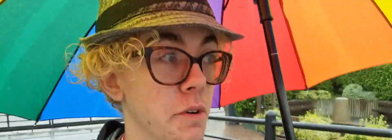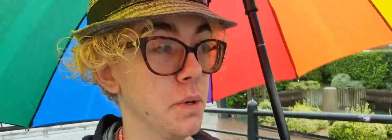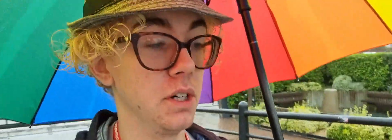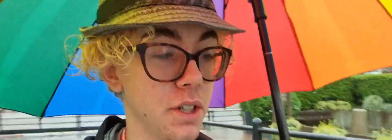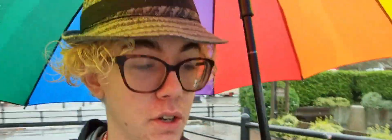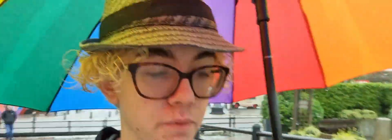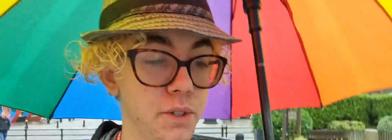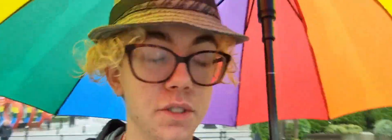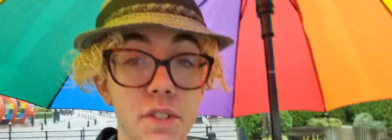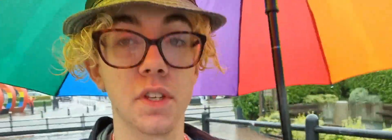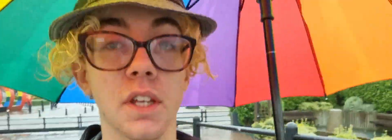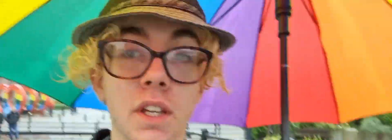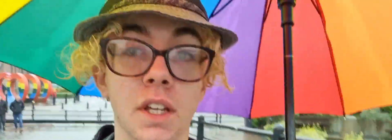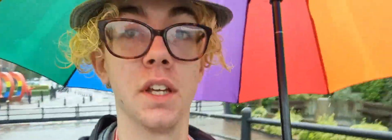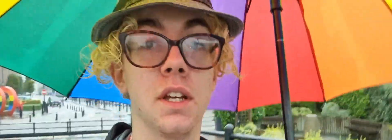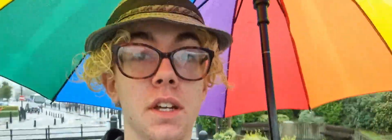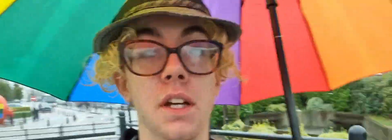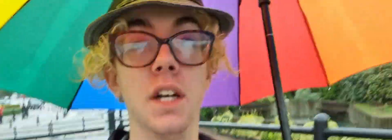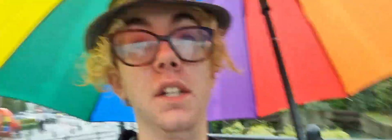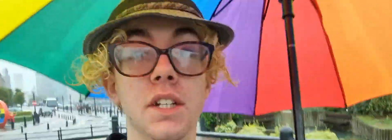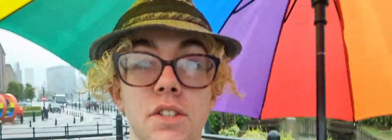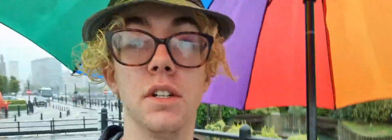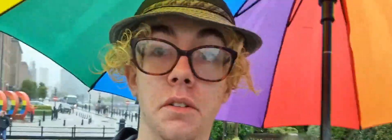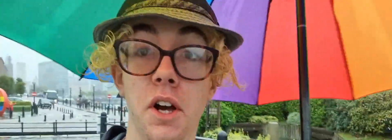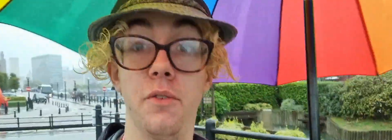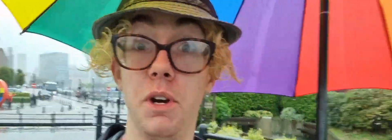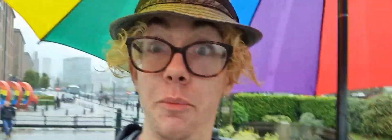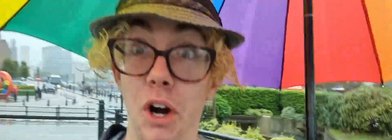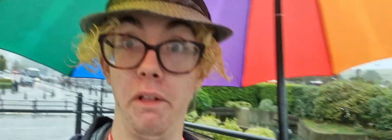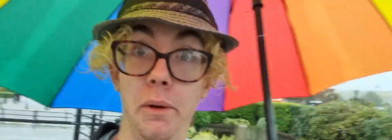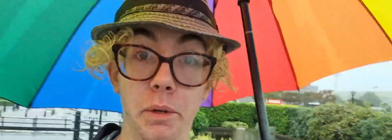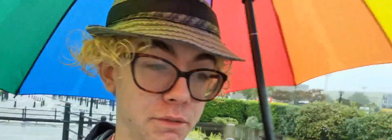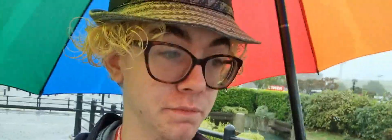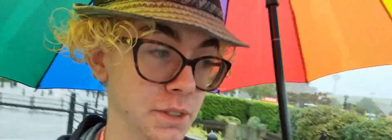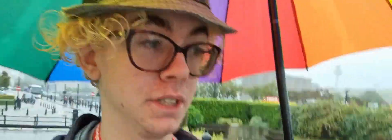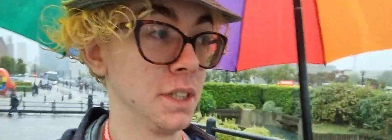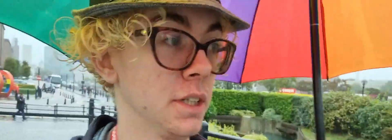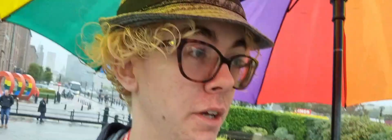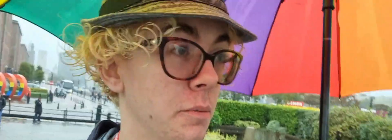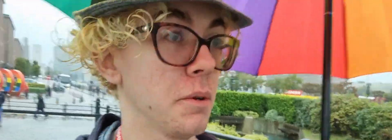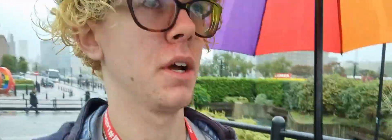of the Labour Party conference. And yes, I'm now grown up.